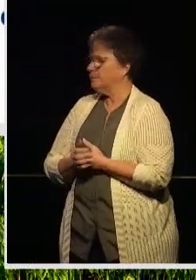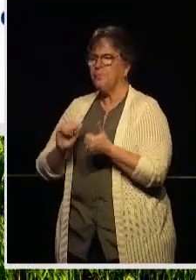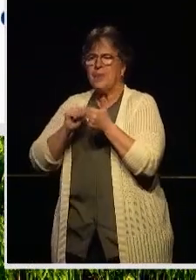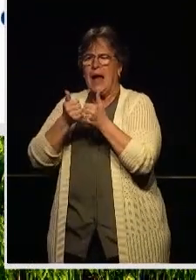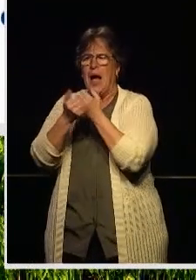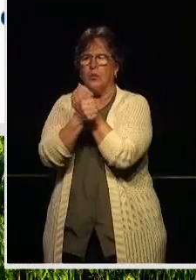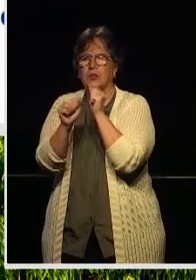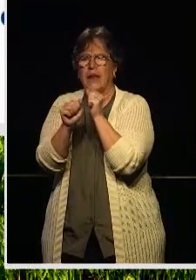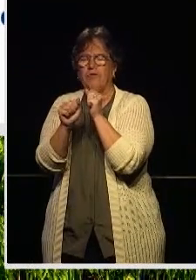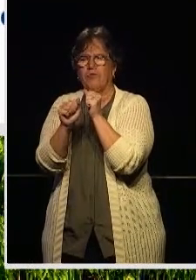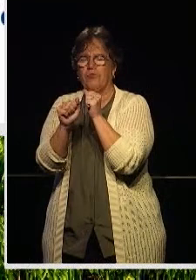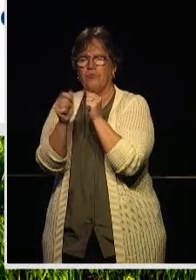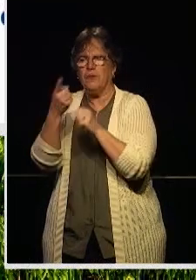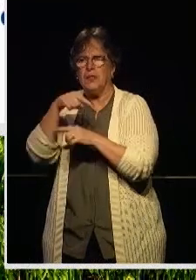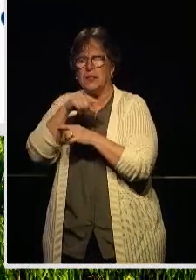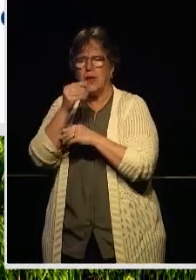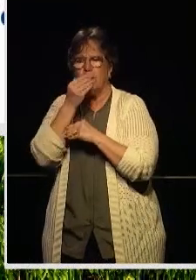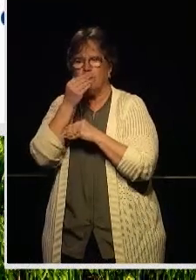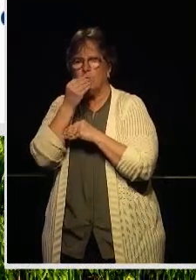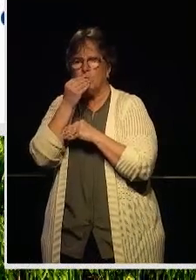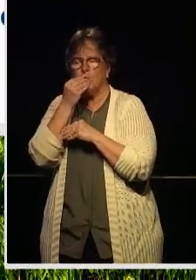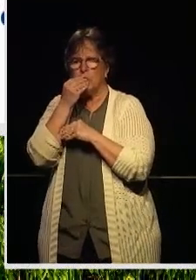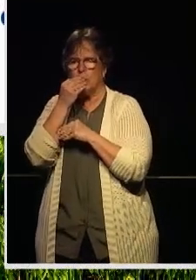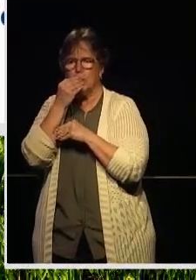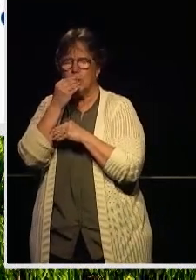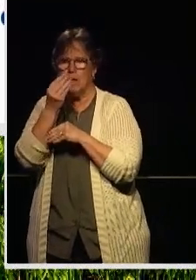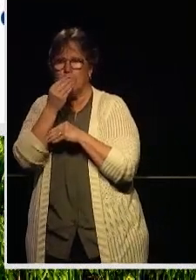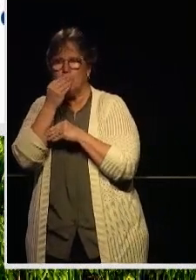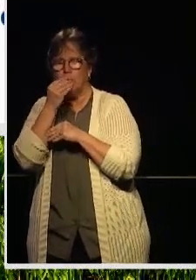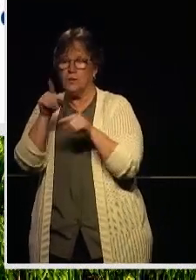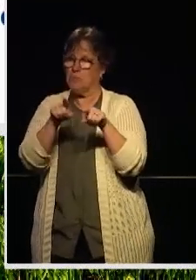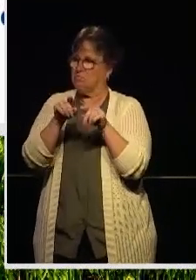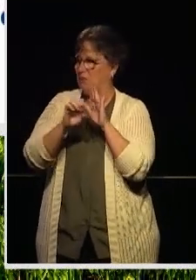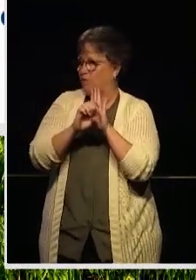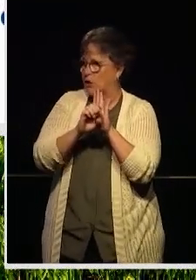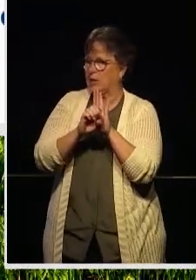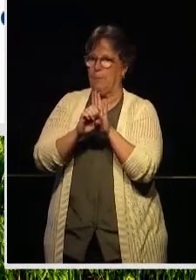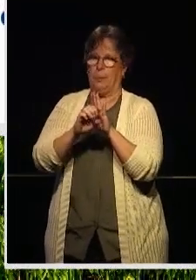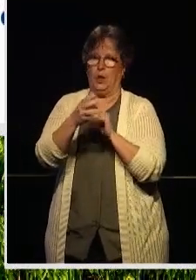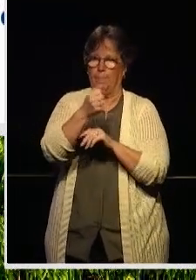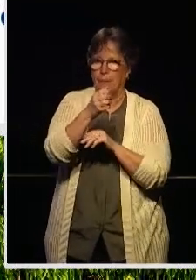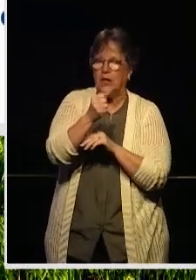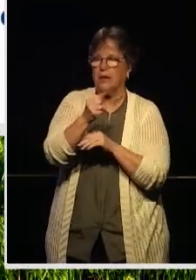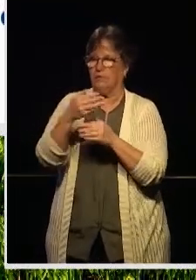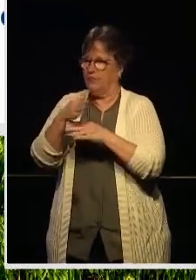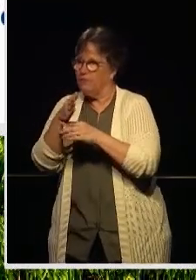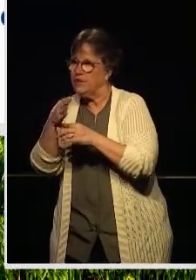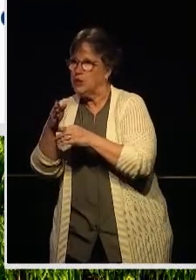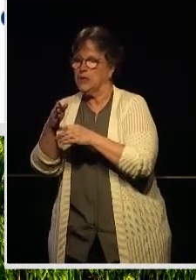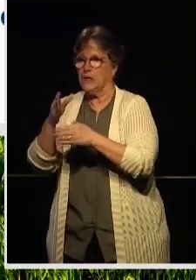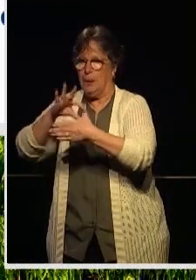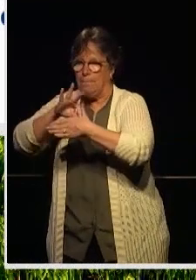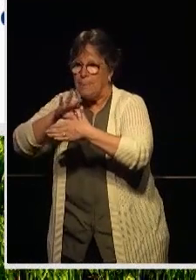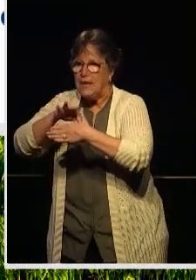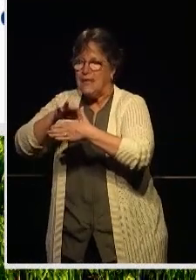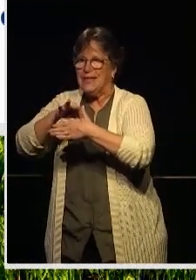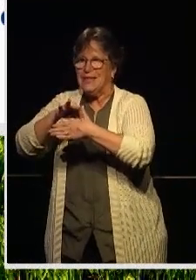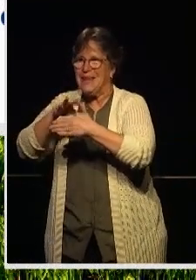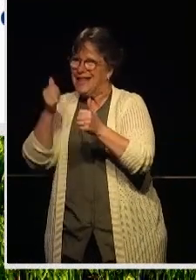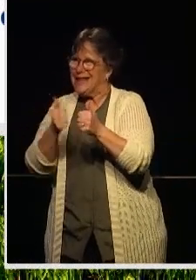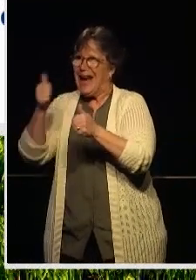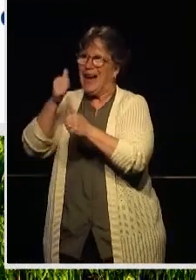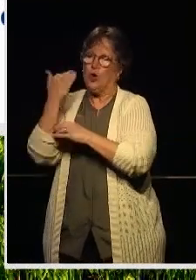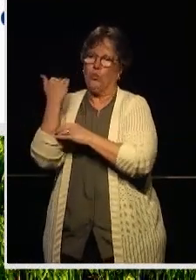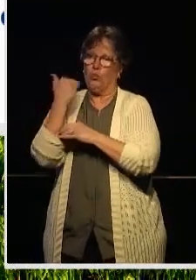How safe is our food? Perishable foods like milk, fish, meat, poultry, and grains suffer from a high risk of